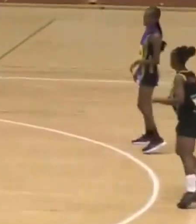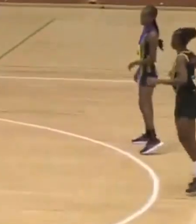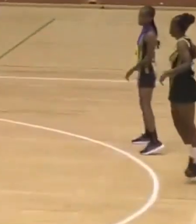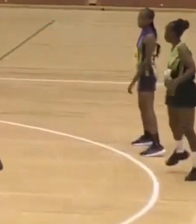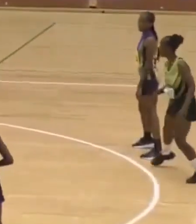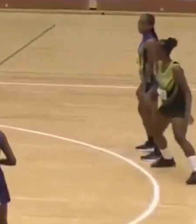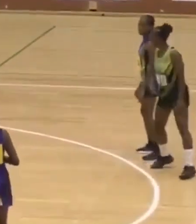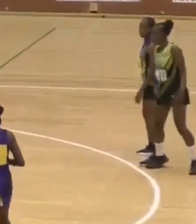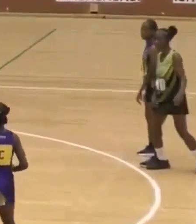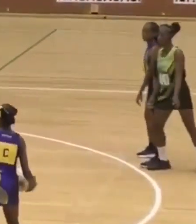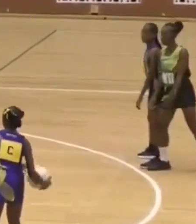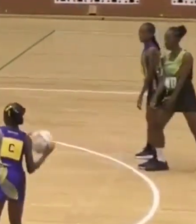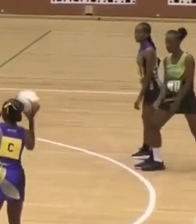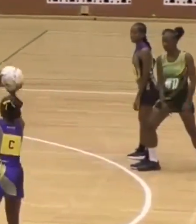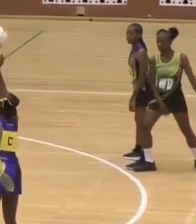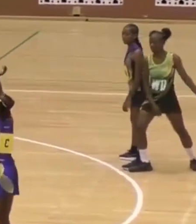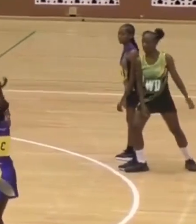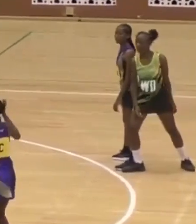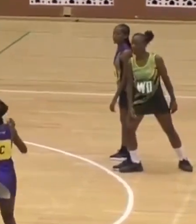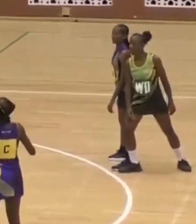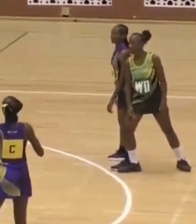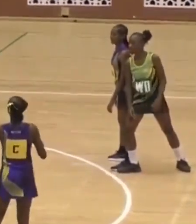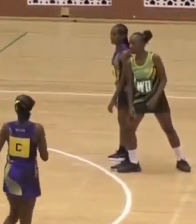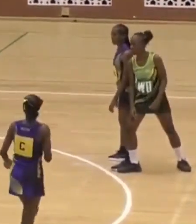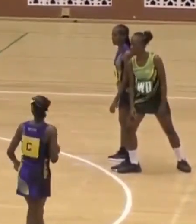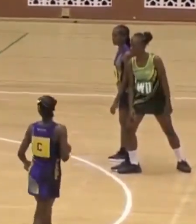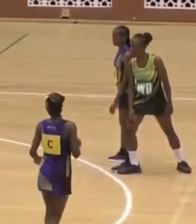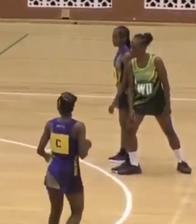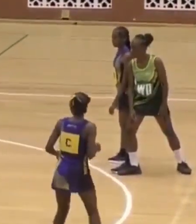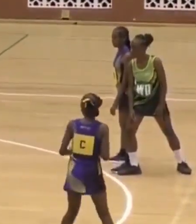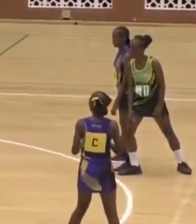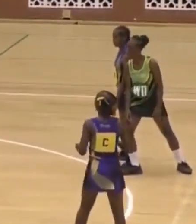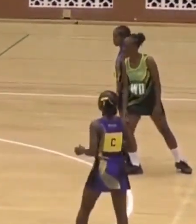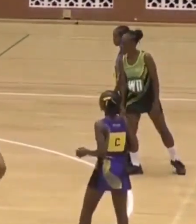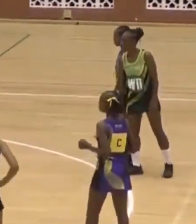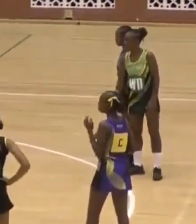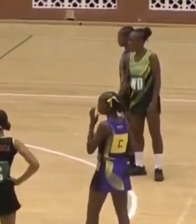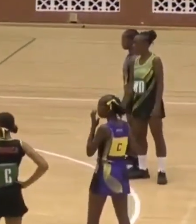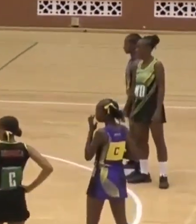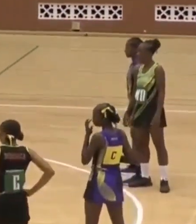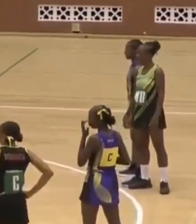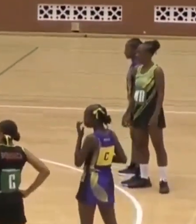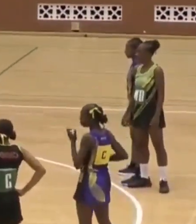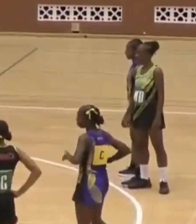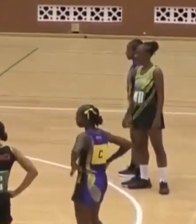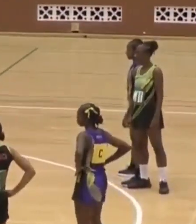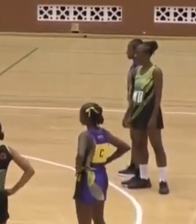I think that is good for the game. These are youngsters, and it's good that they have support.